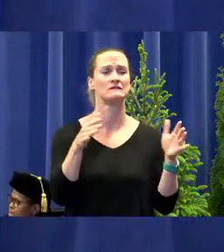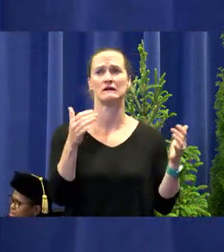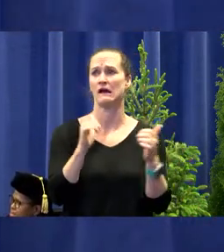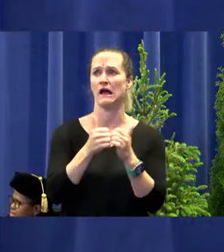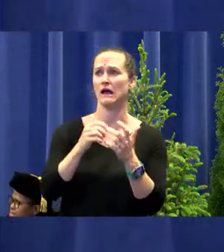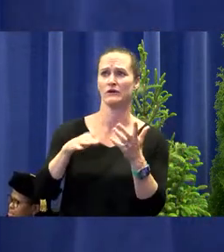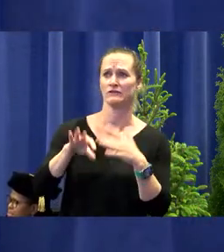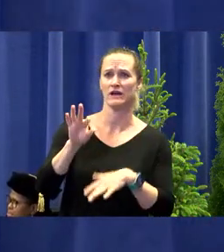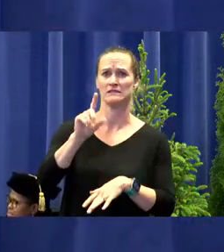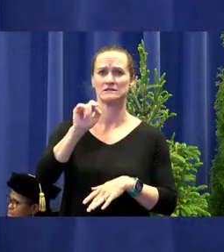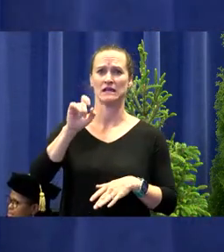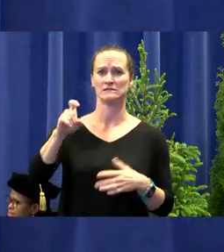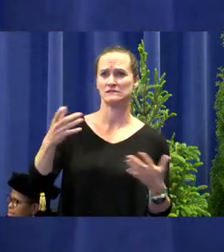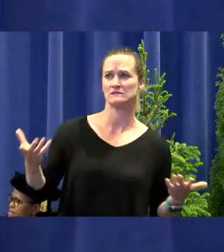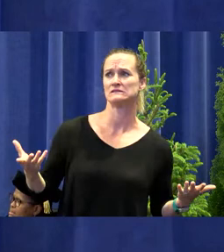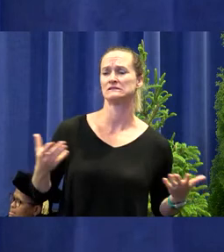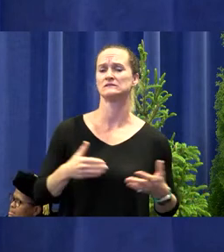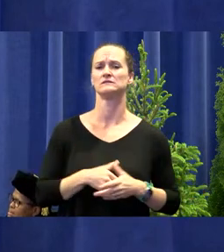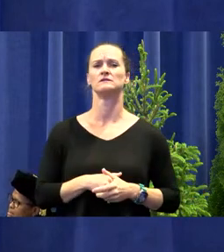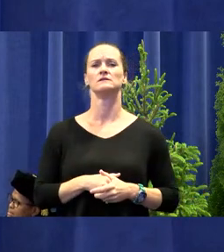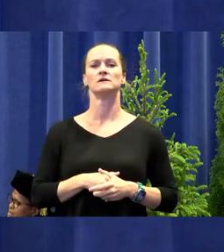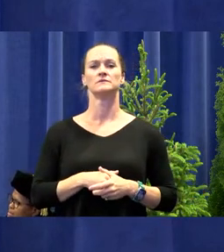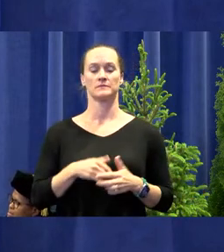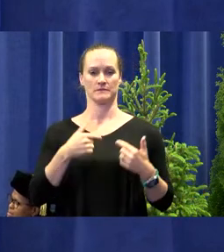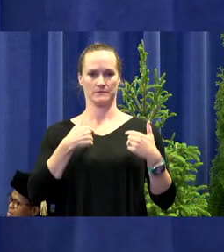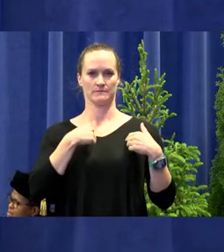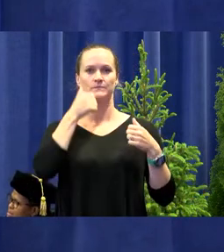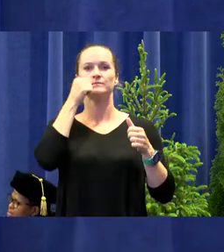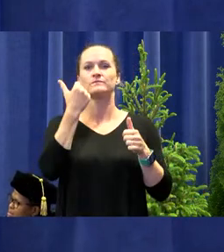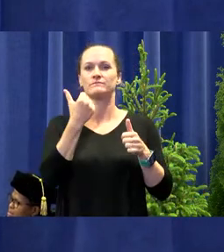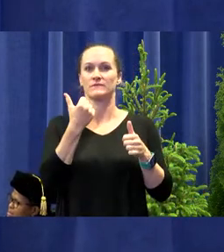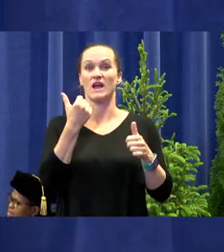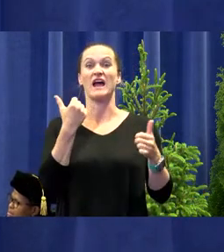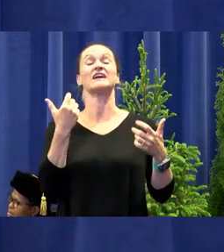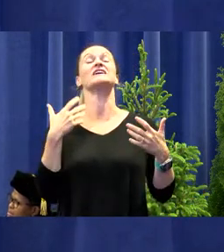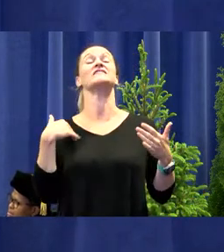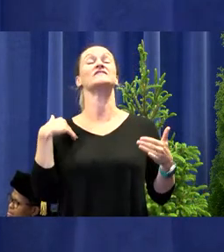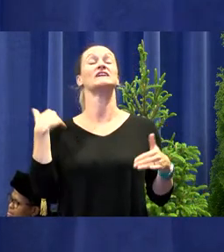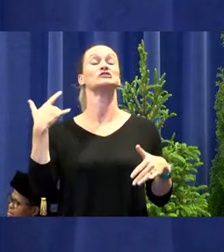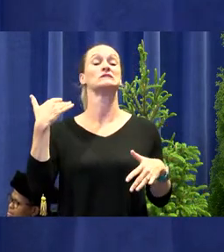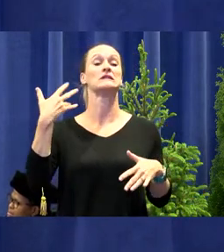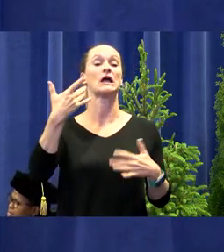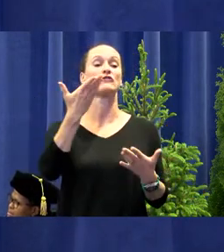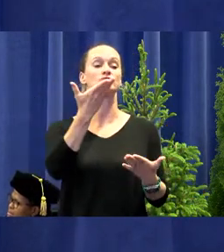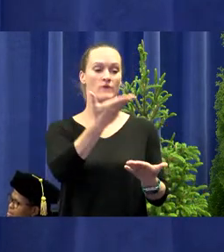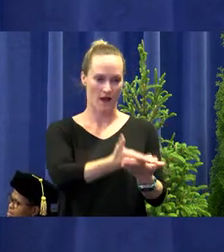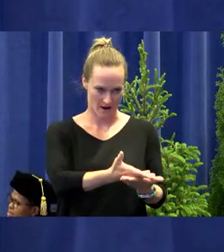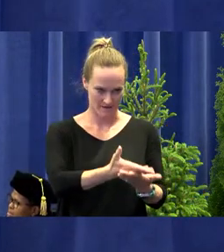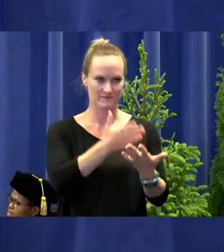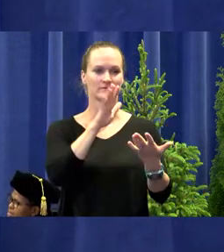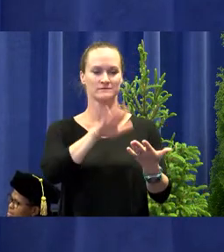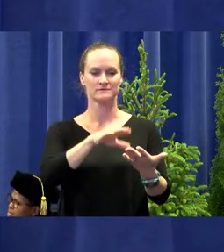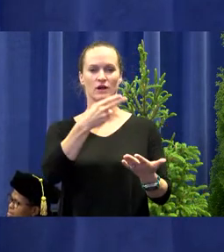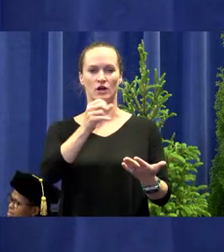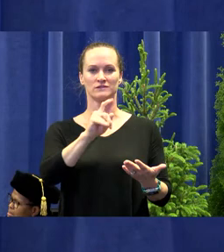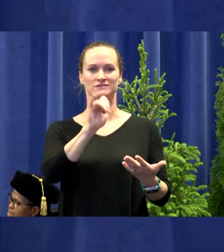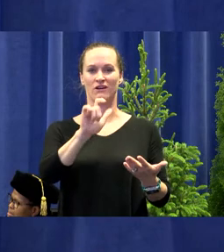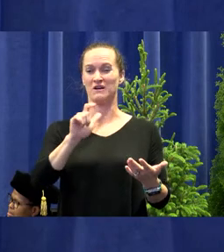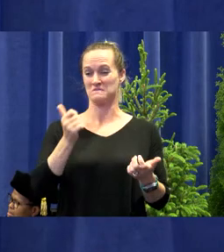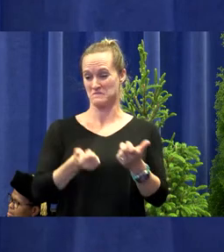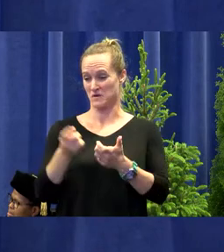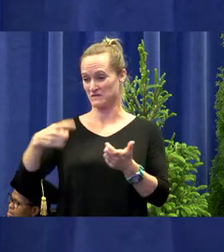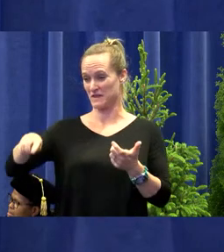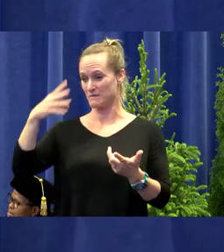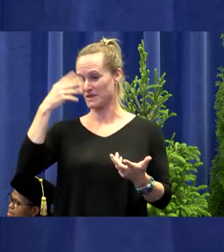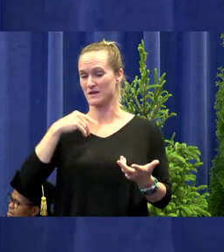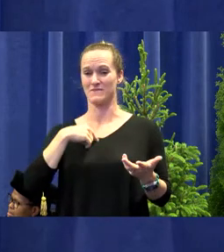a taxi. I eventually arrived at my hostel, and since it was late, most people had gone to bed. I crawled into the